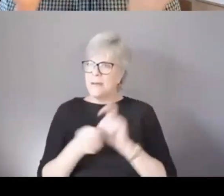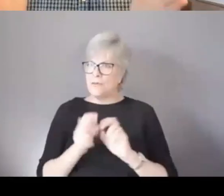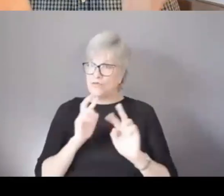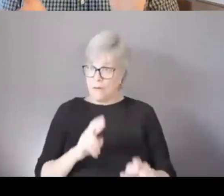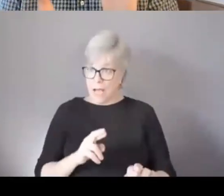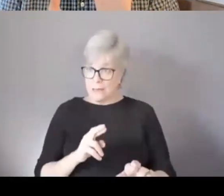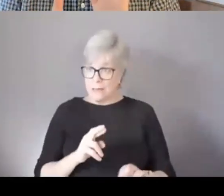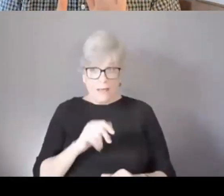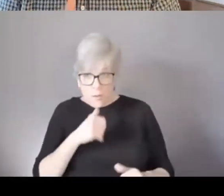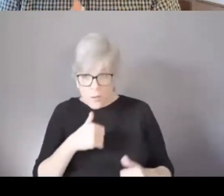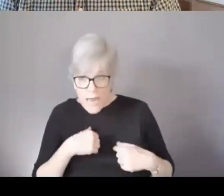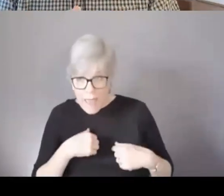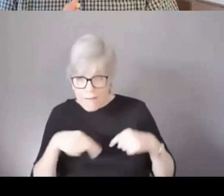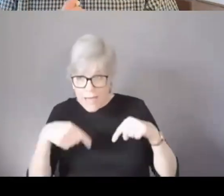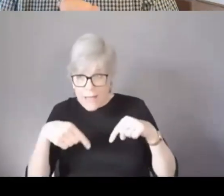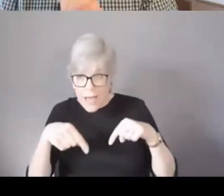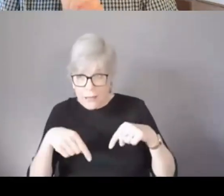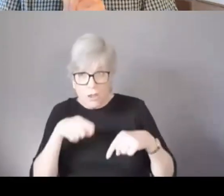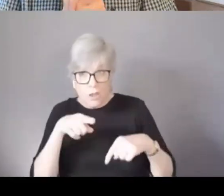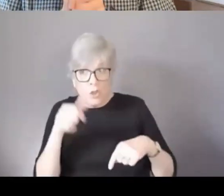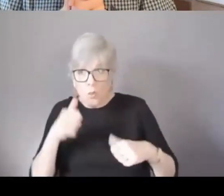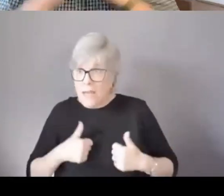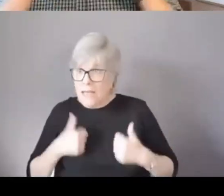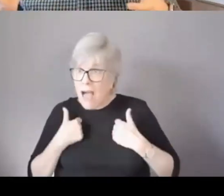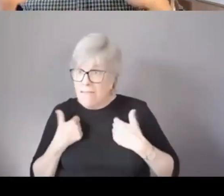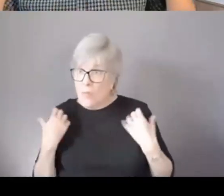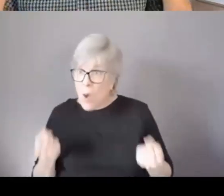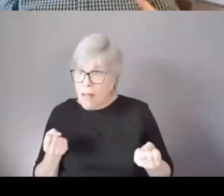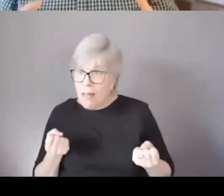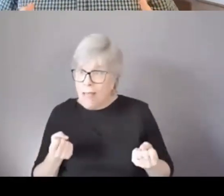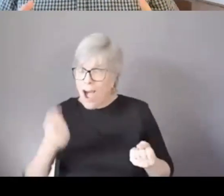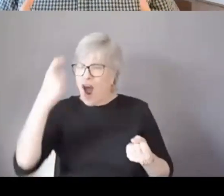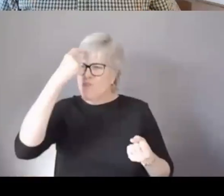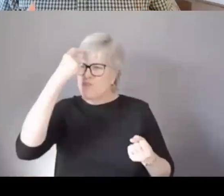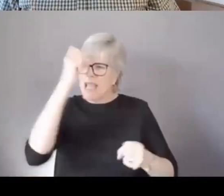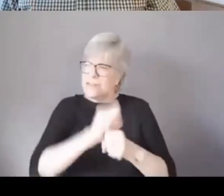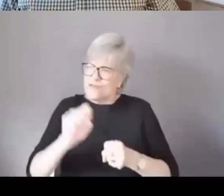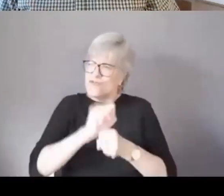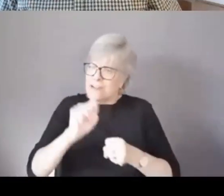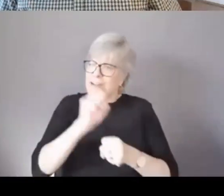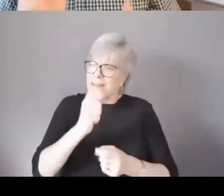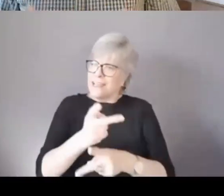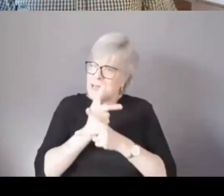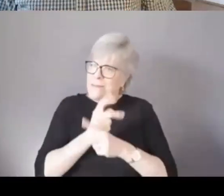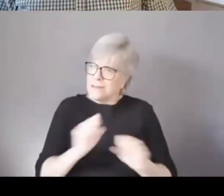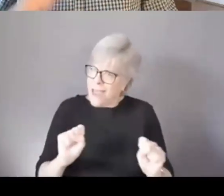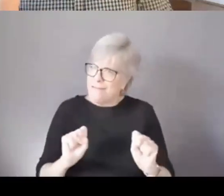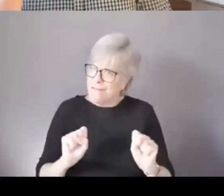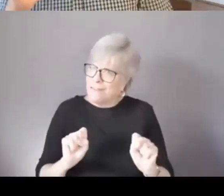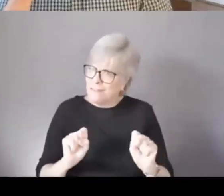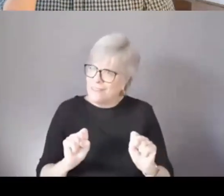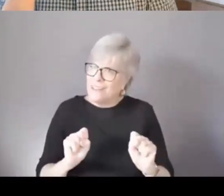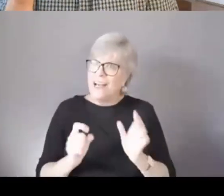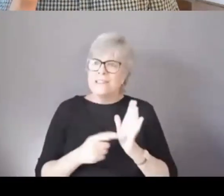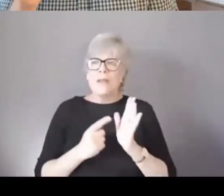anxiety, you wouldn't be alive and well. Our brains work very hard to keep us safe. And sometimes they